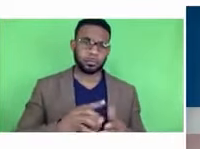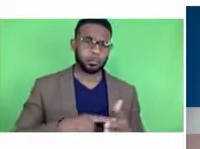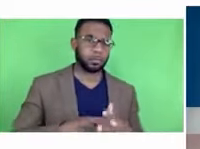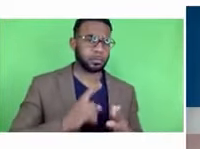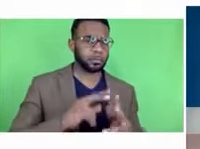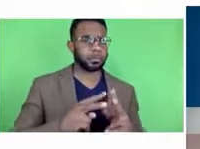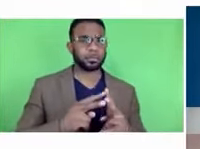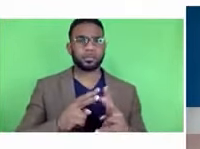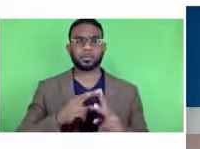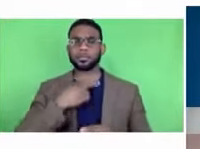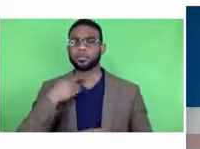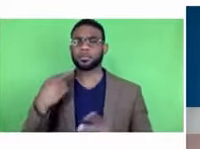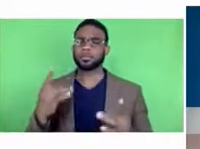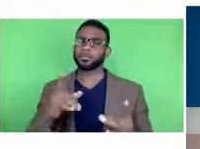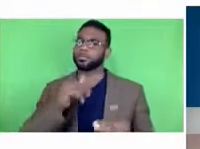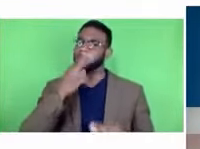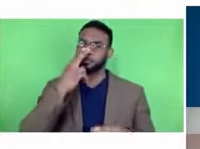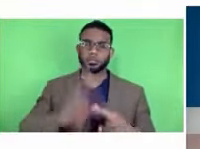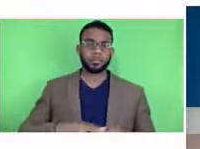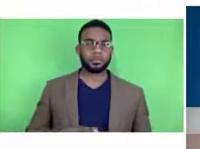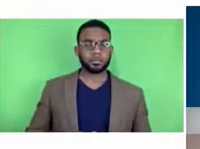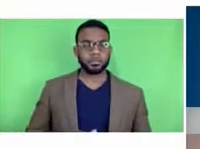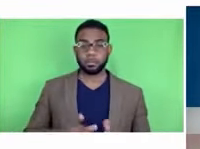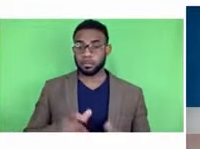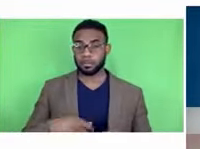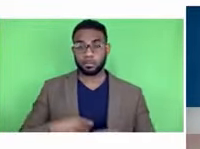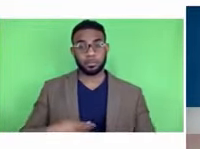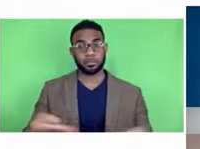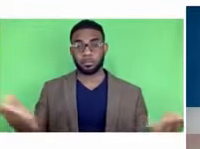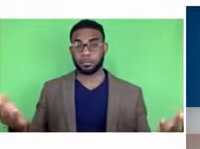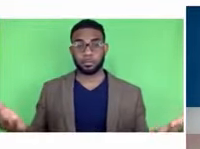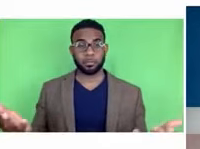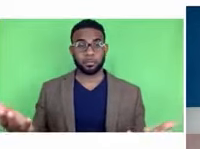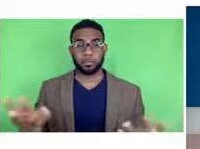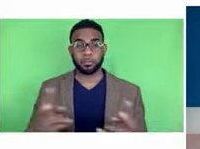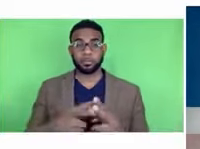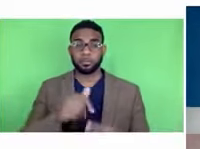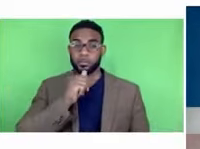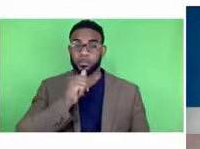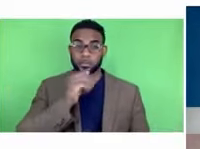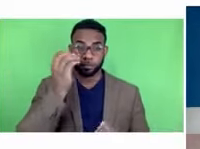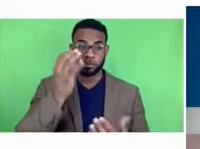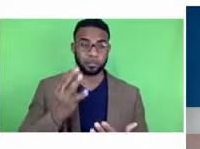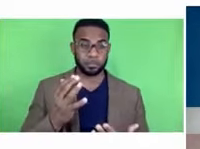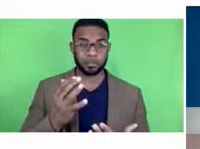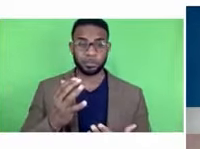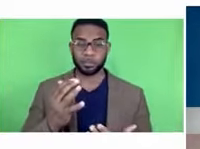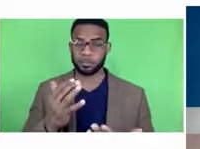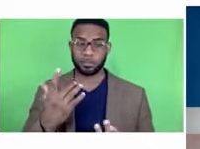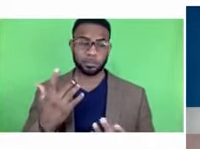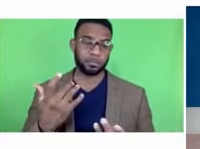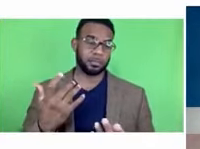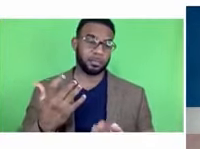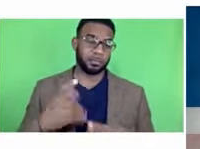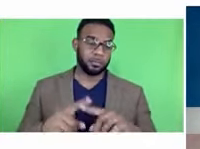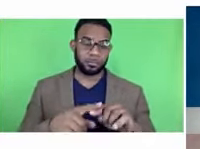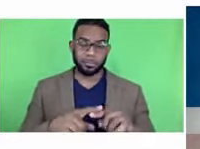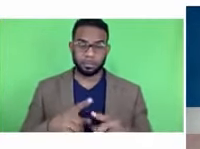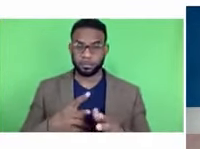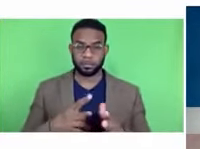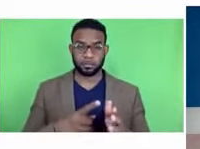very risky. It's not fun. You're giving away very private information, and it just depends on what